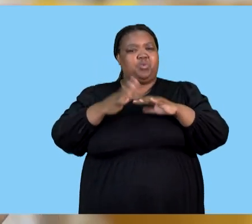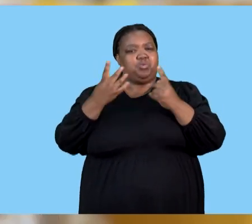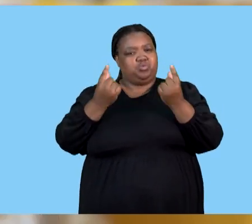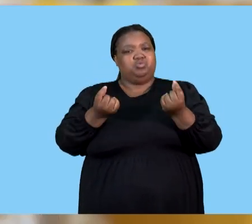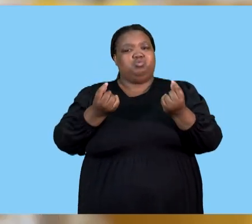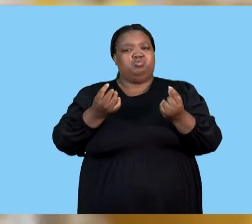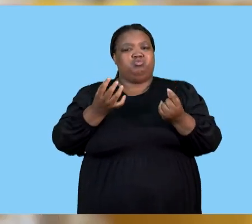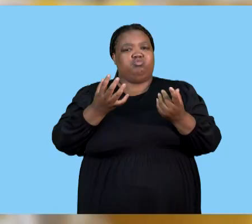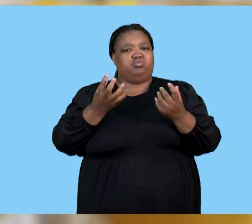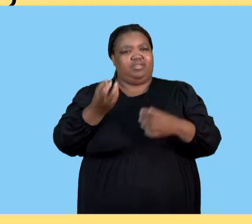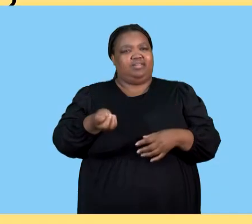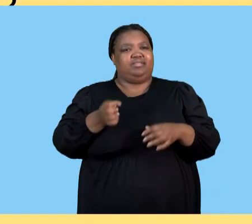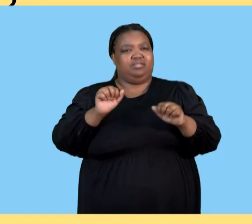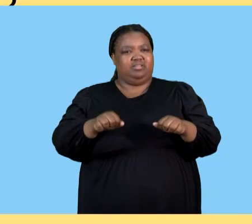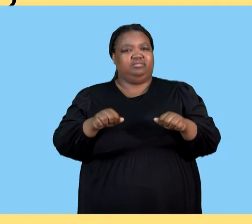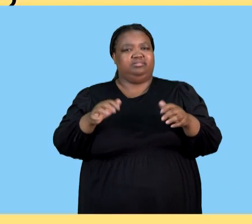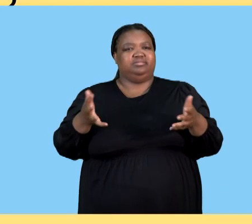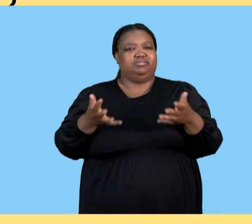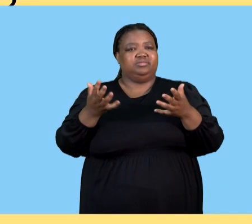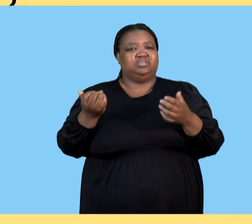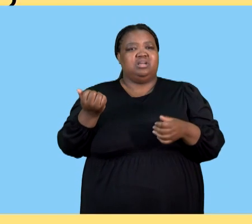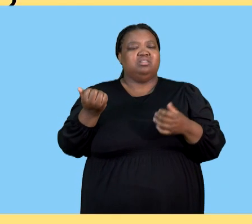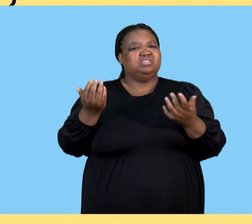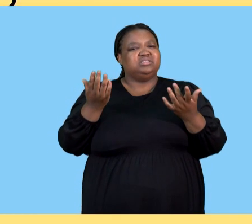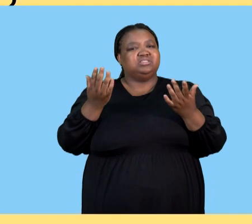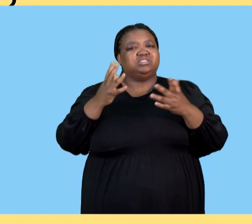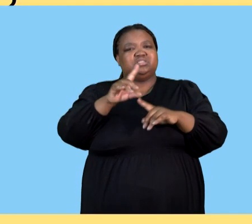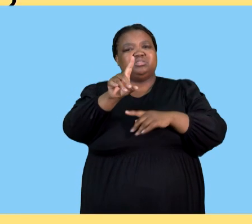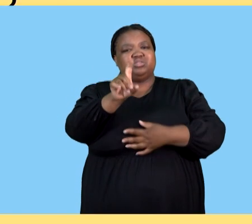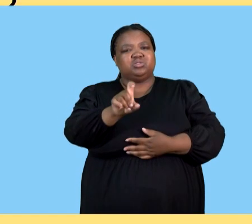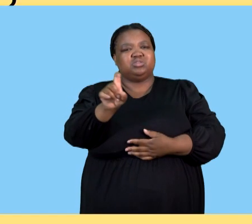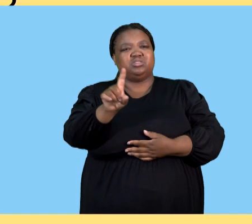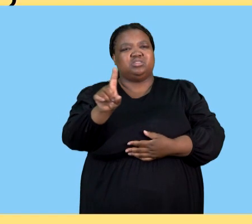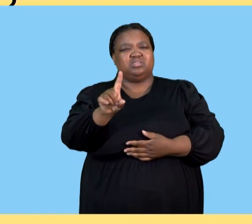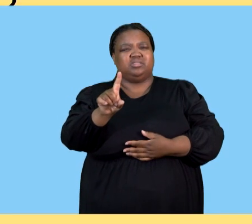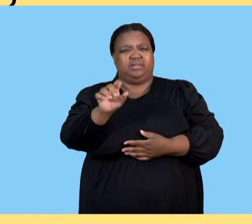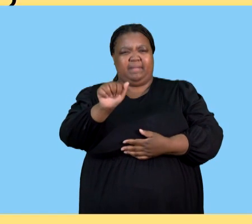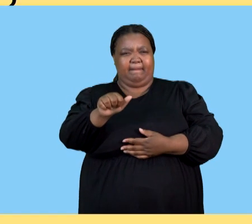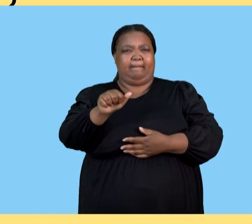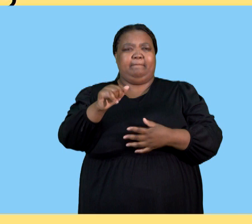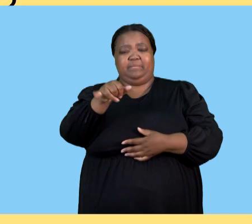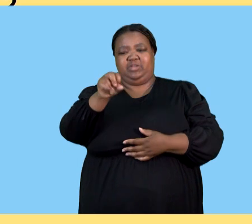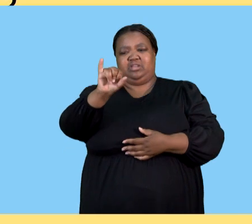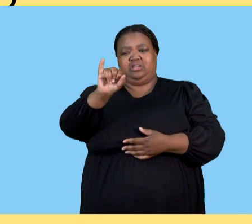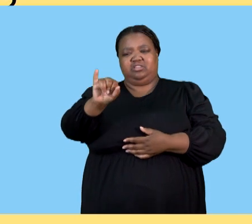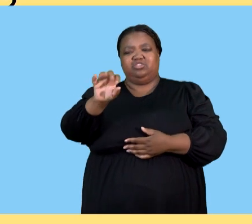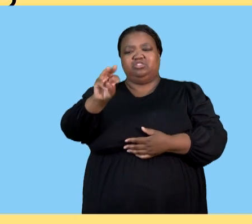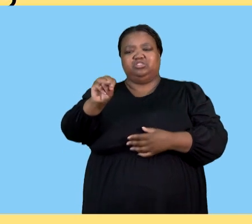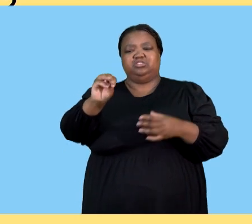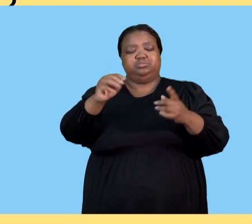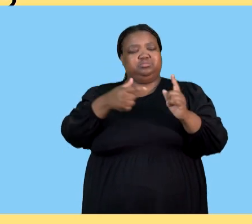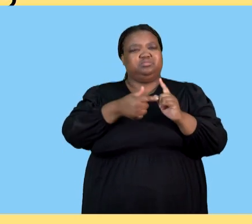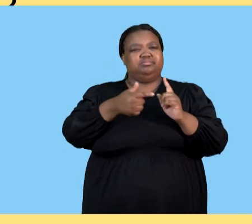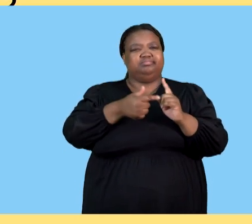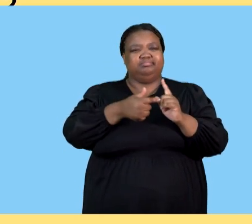you. The application question that I have for you reads, Jim, the owner of Jimmy Restaurant, has not been